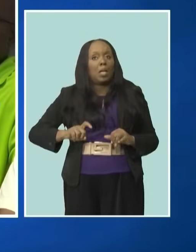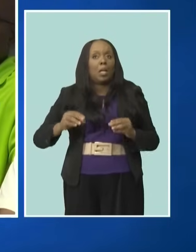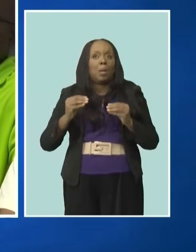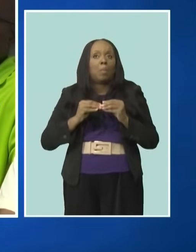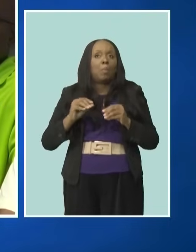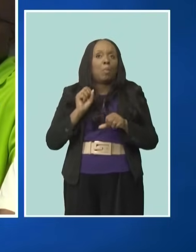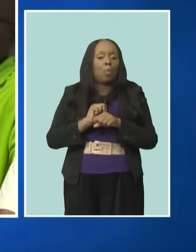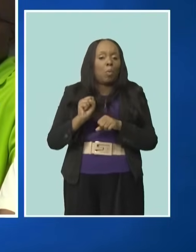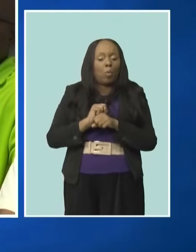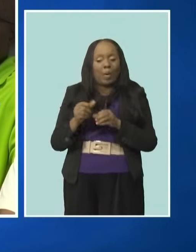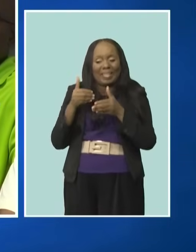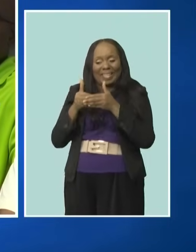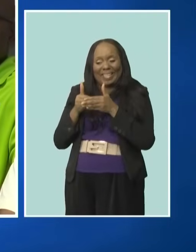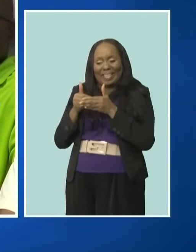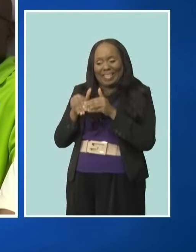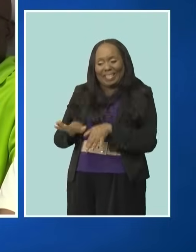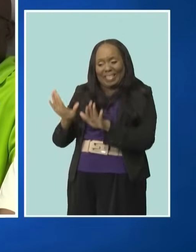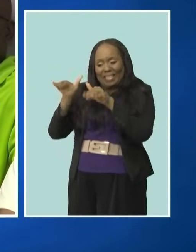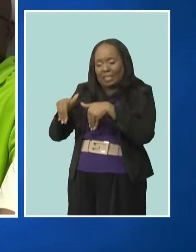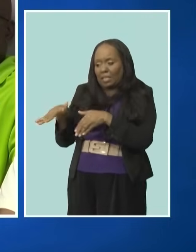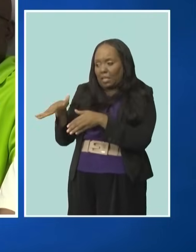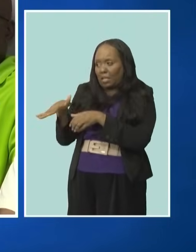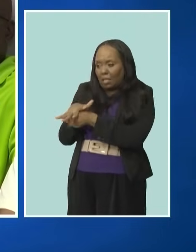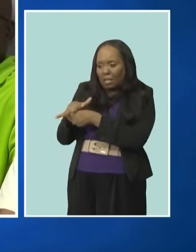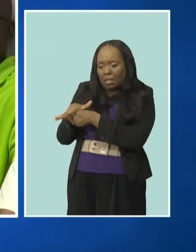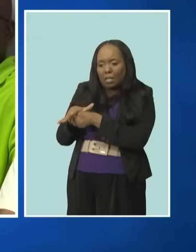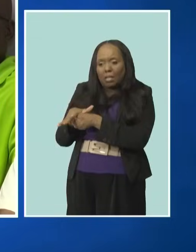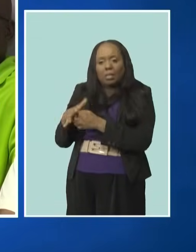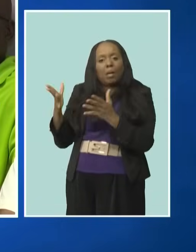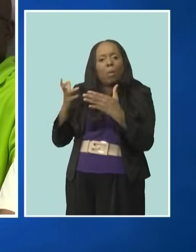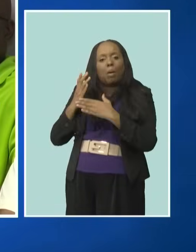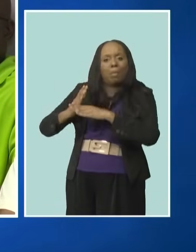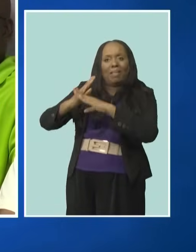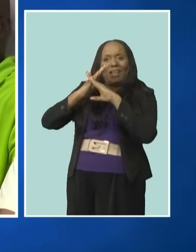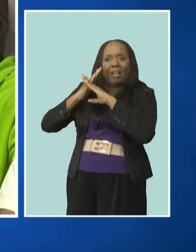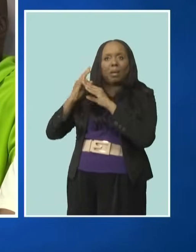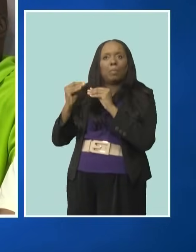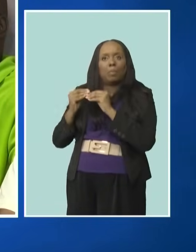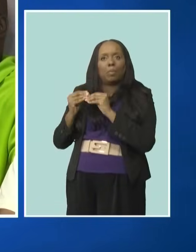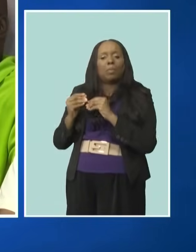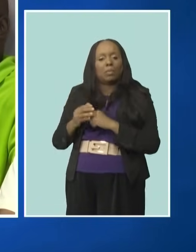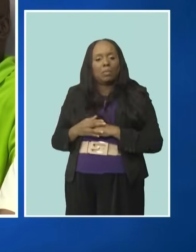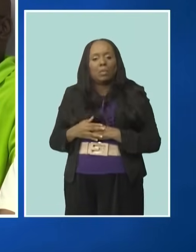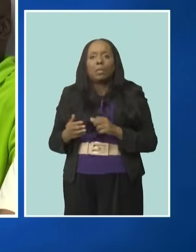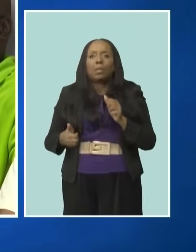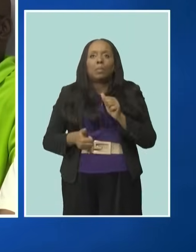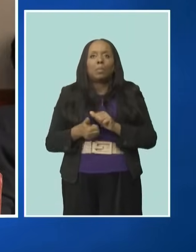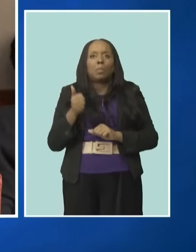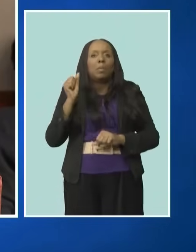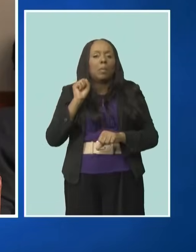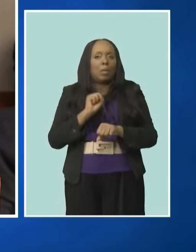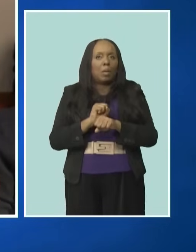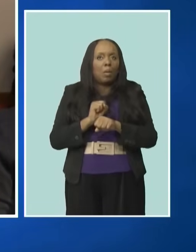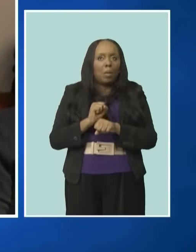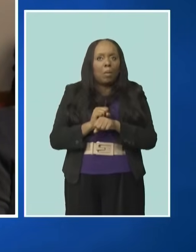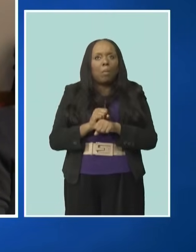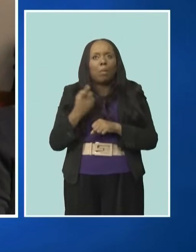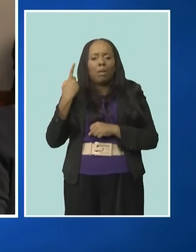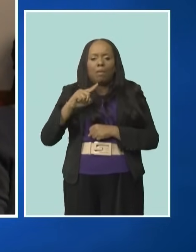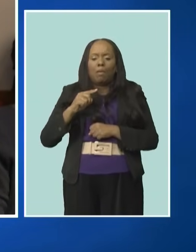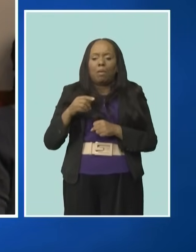on the seaside more resilient. Some beach work there. So most of this work is engineering, coastal